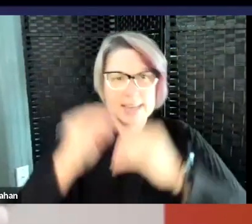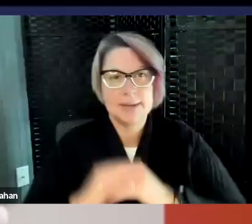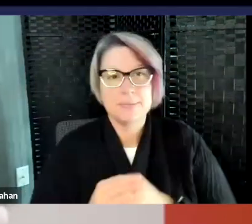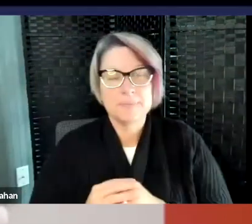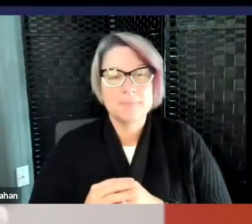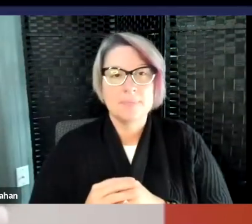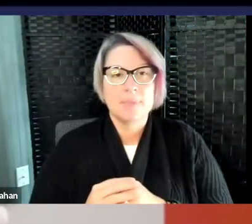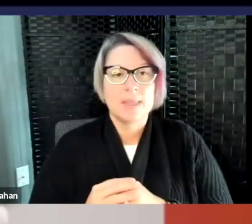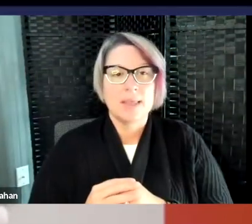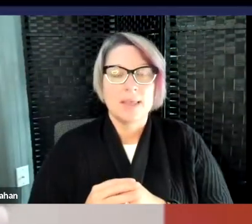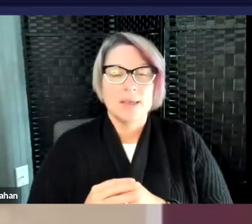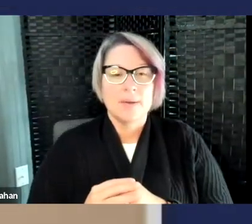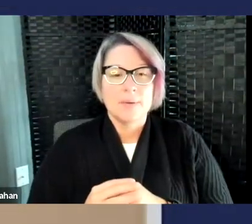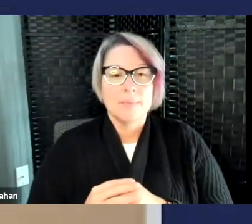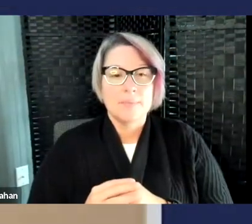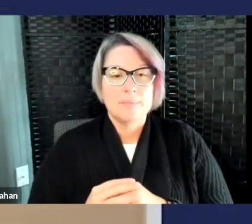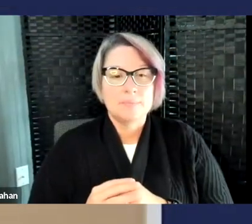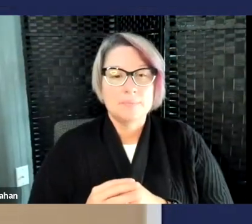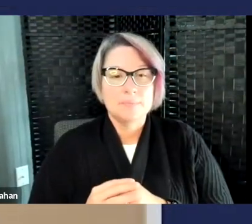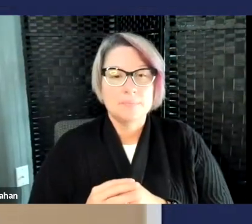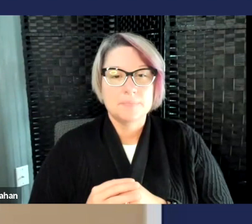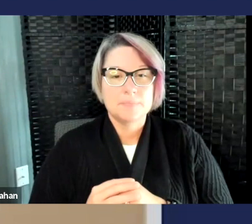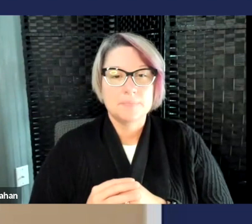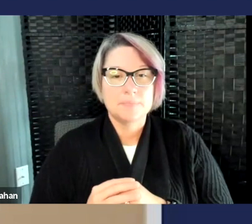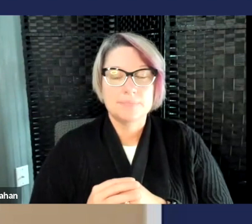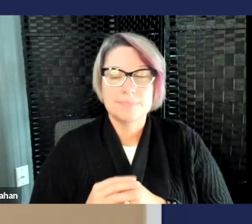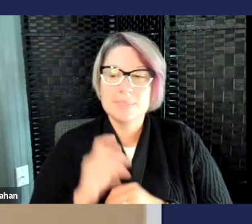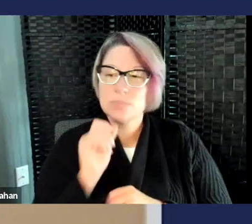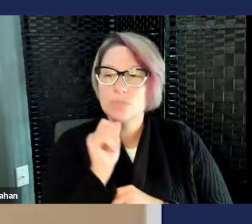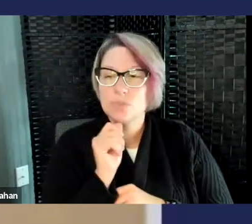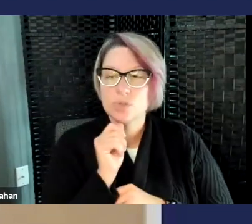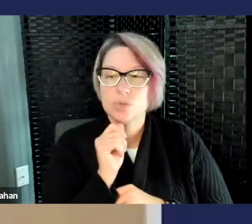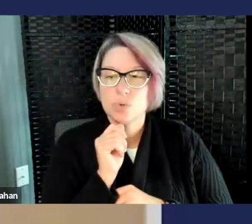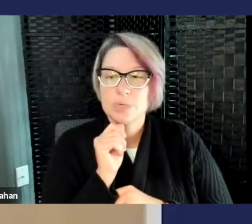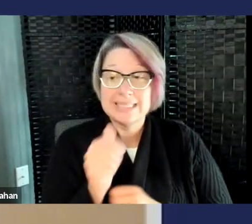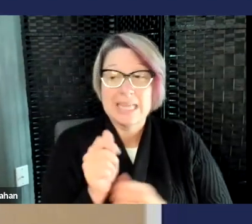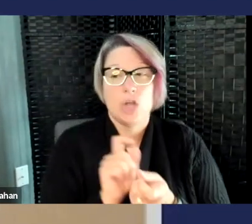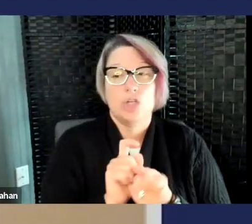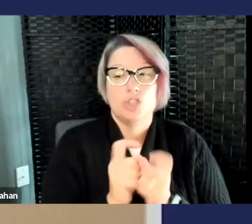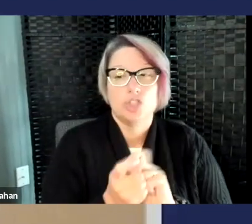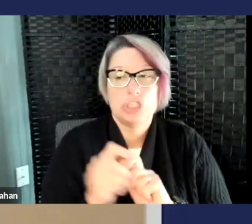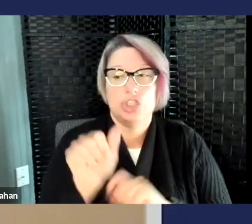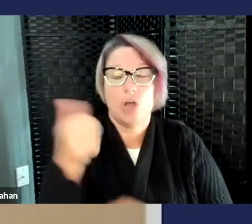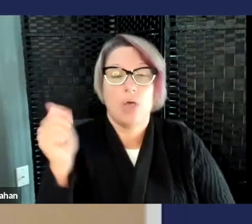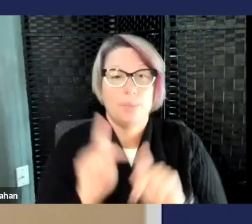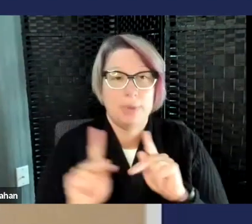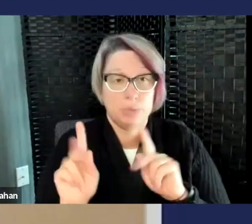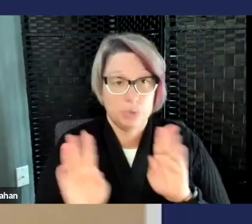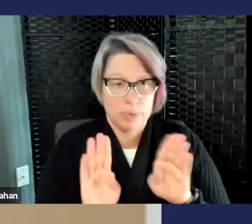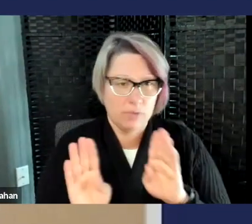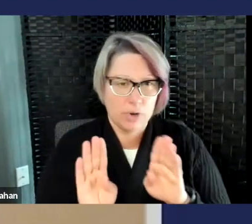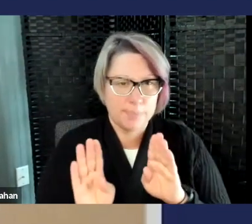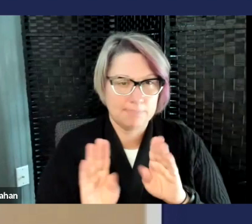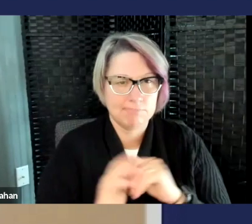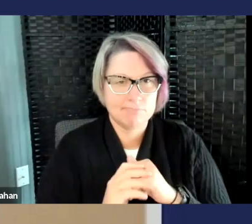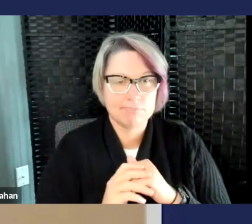what we're talking about right now, it won't change other people's behavior. You're